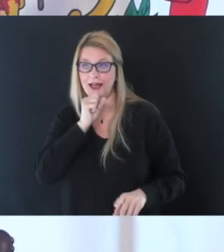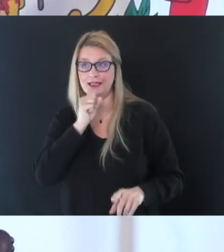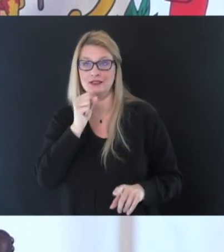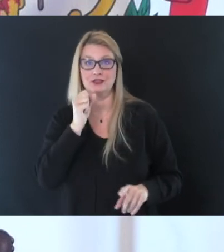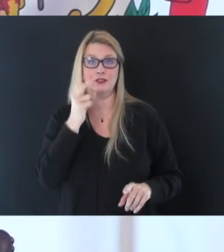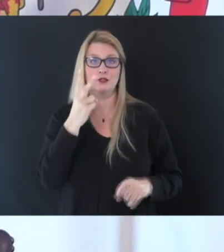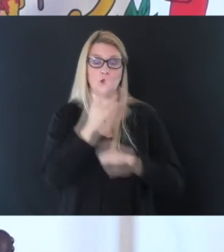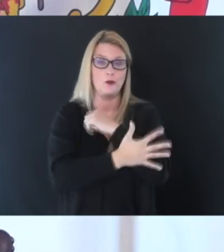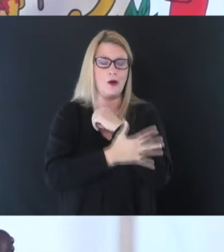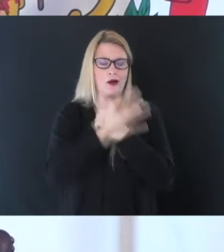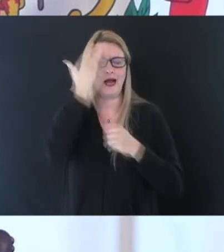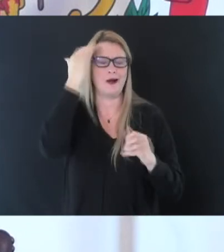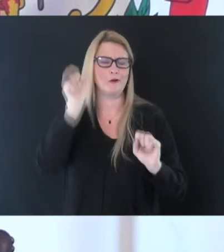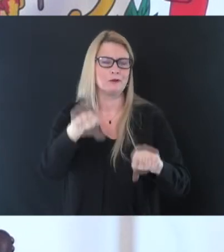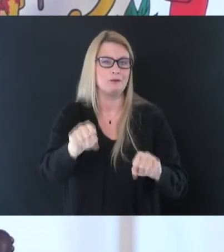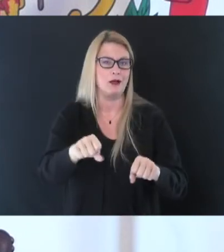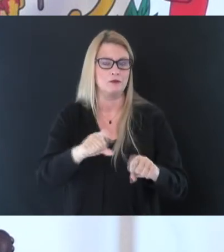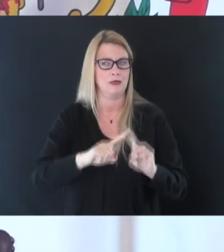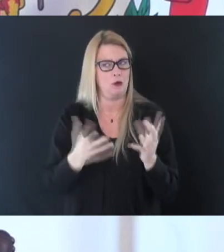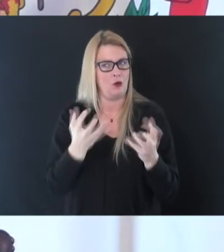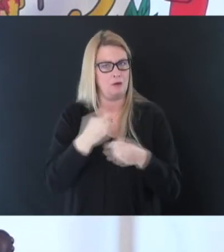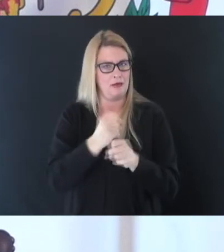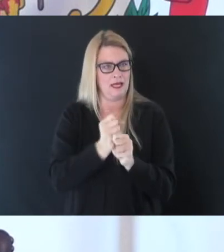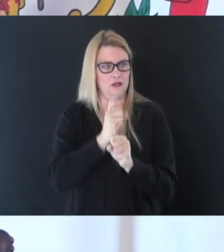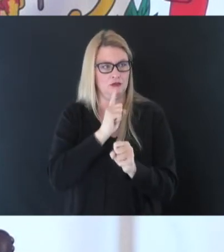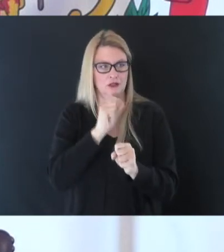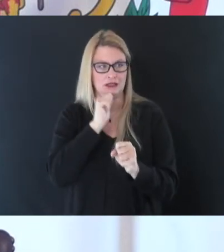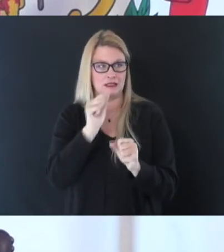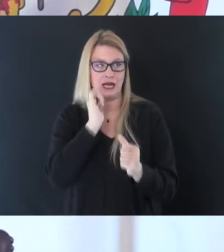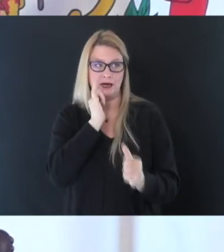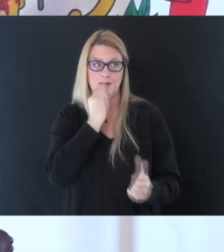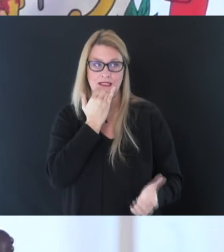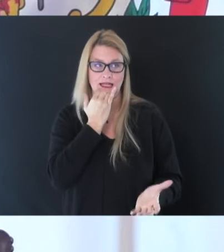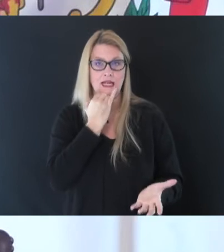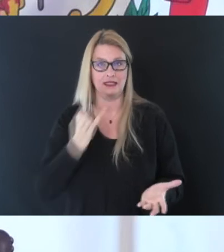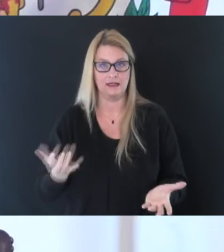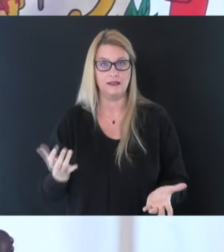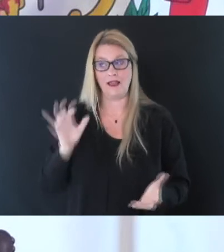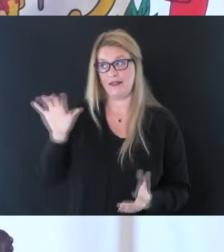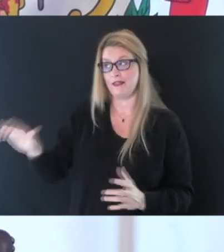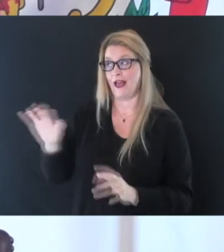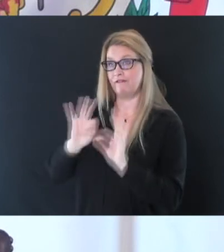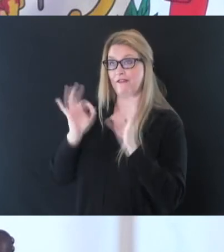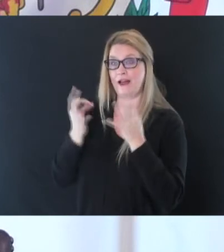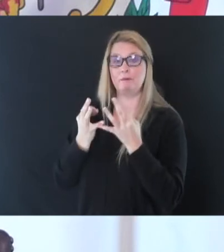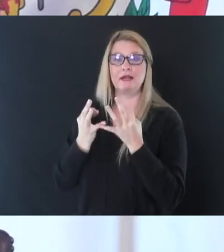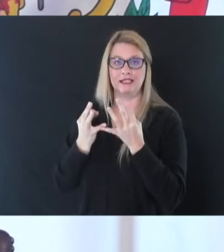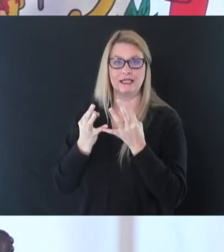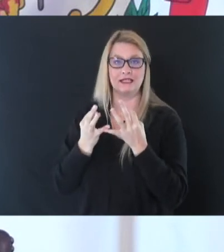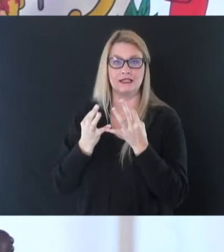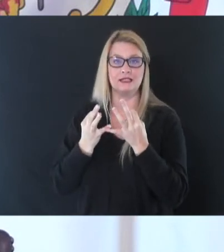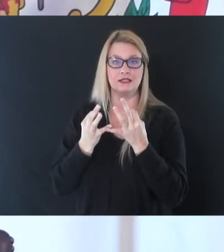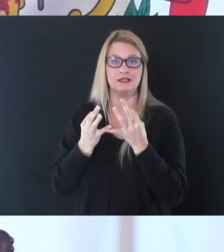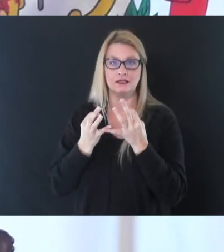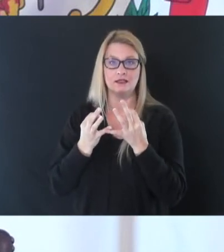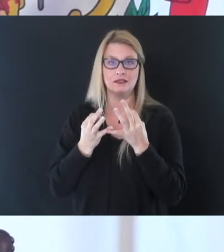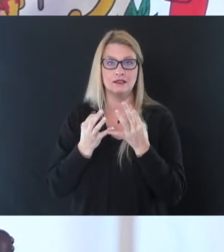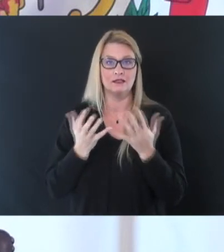perfectly possible and everything, but I just wanted to make sure to that family that I wasn't reading some kind of